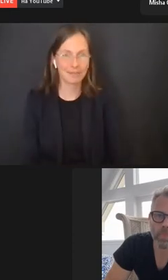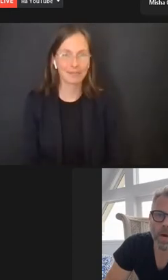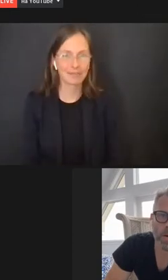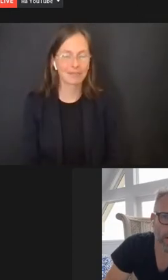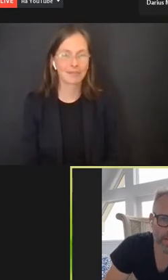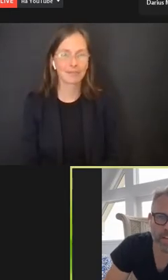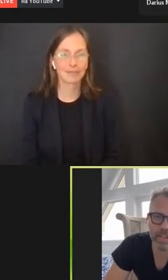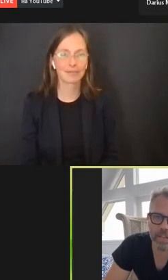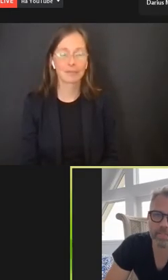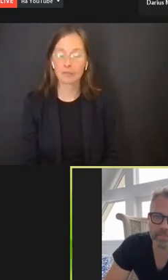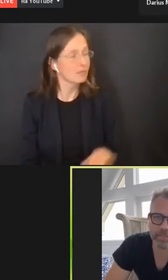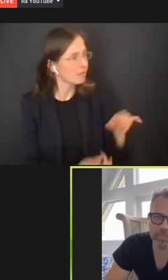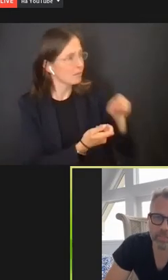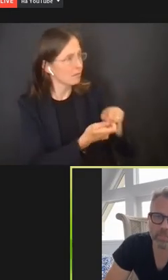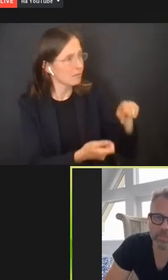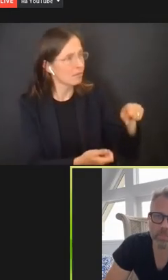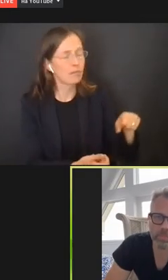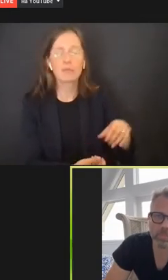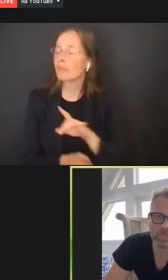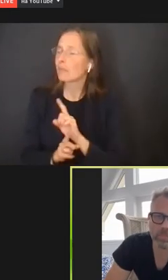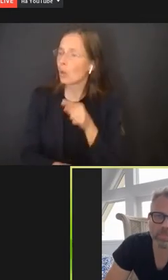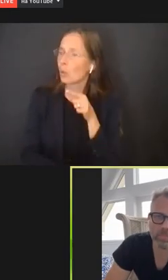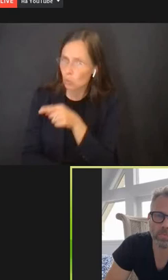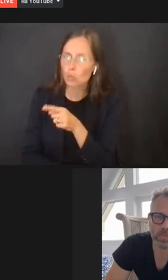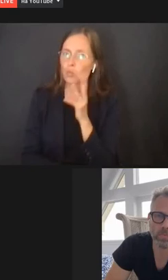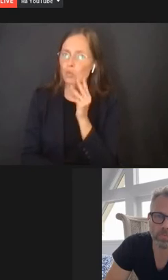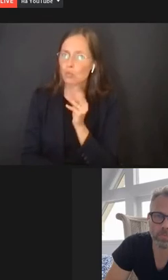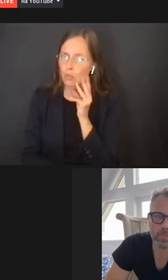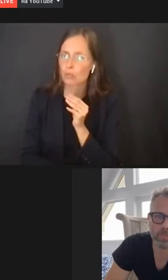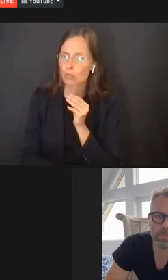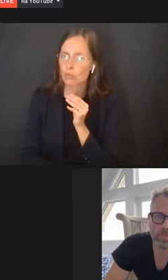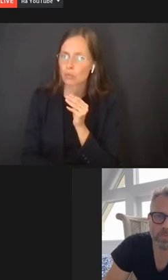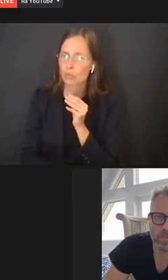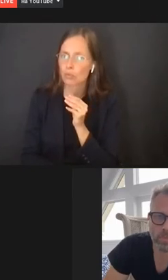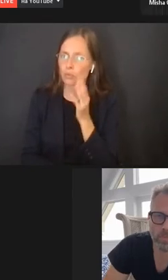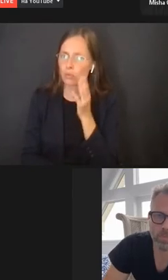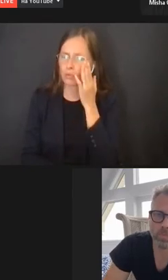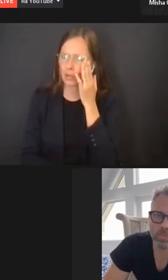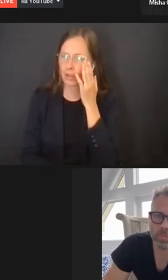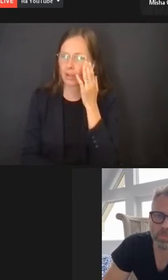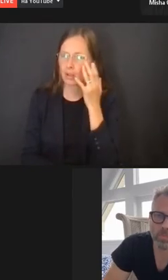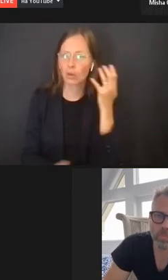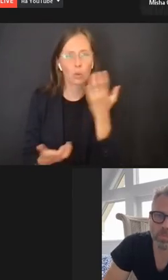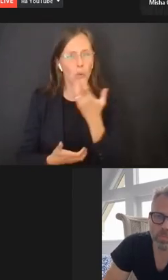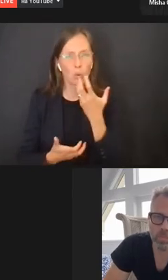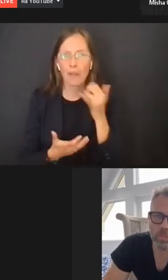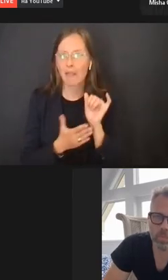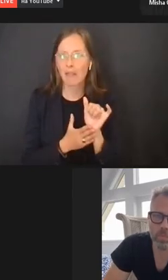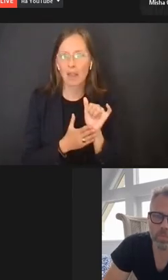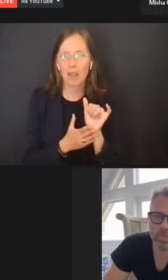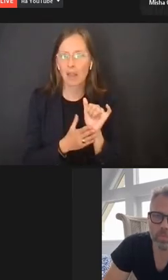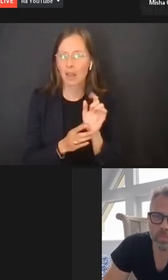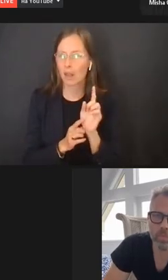of course, no, exactly. You were going through the juxtaposition of that particular moment in